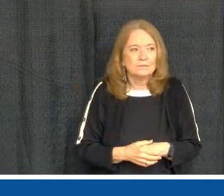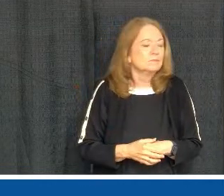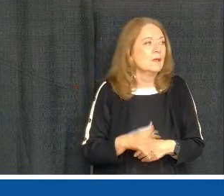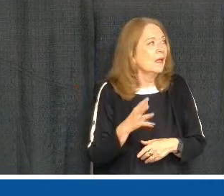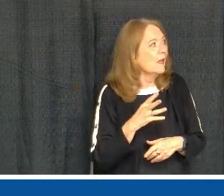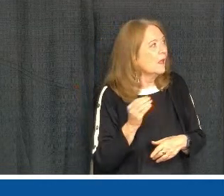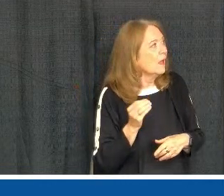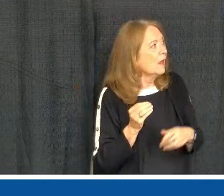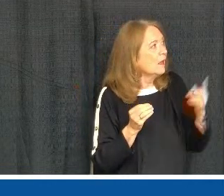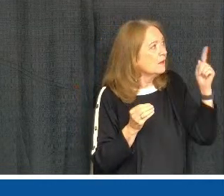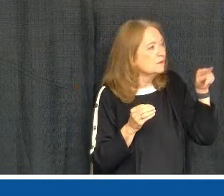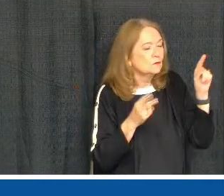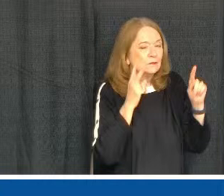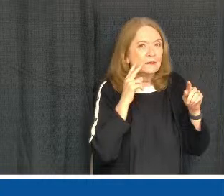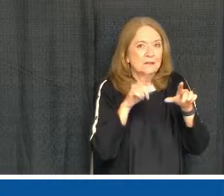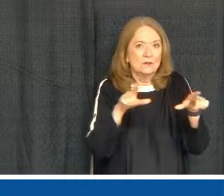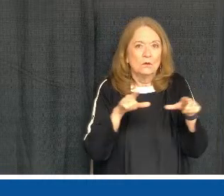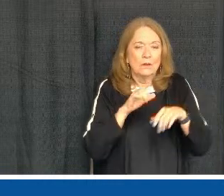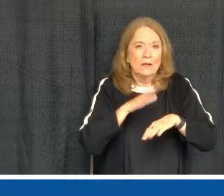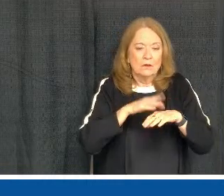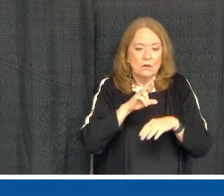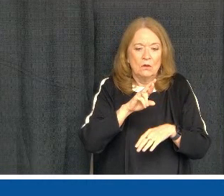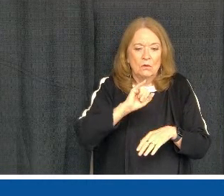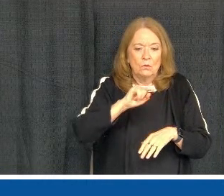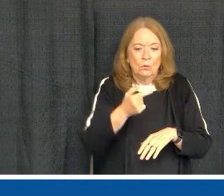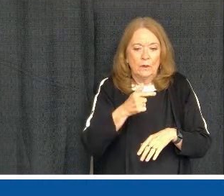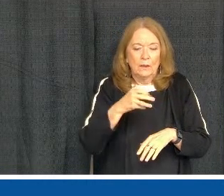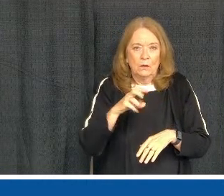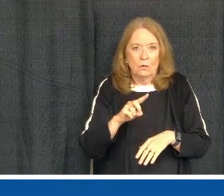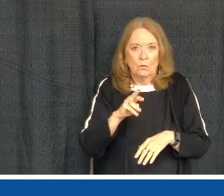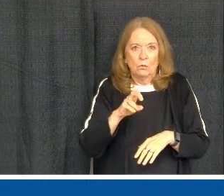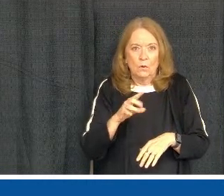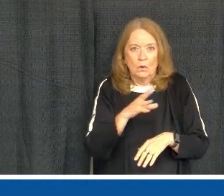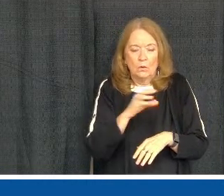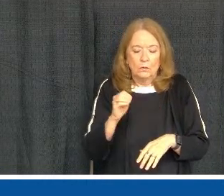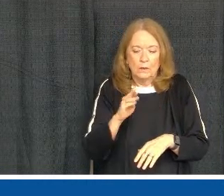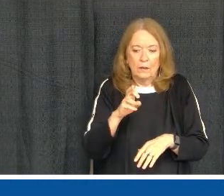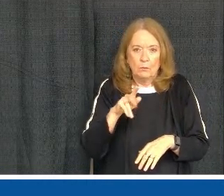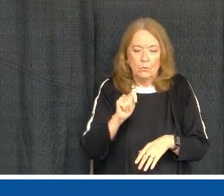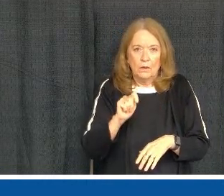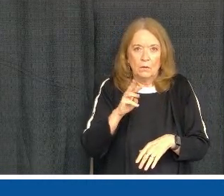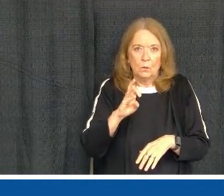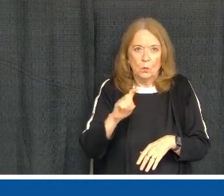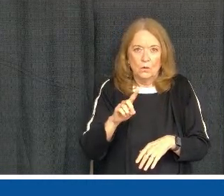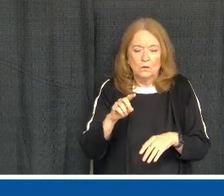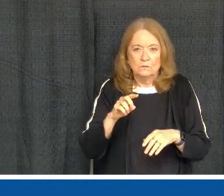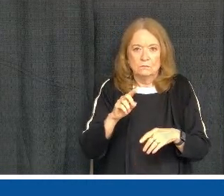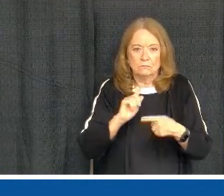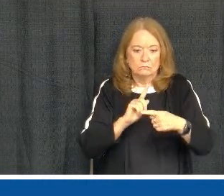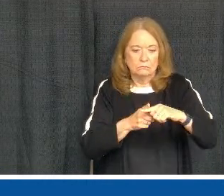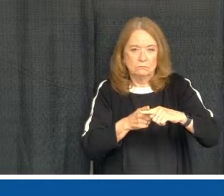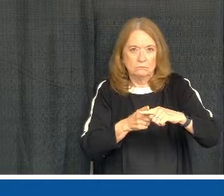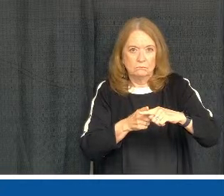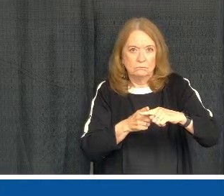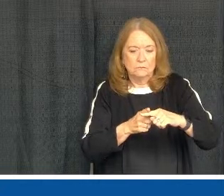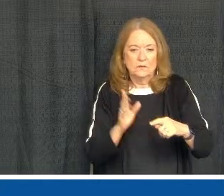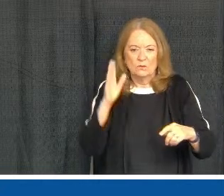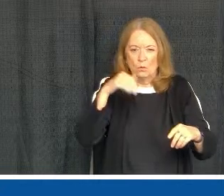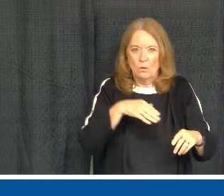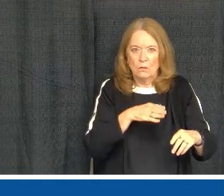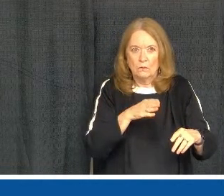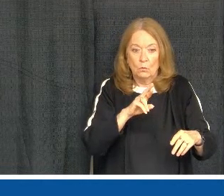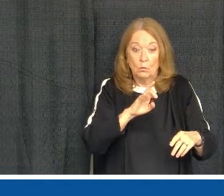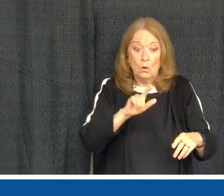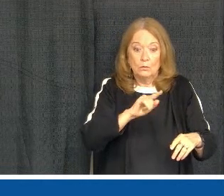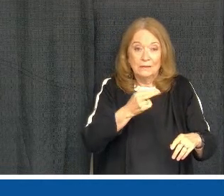And it's located off of Ringgold Road and Brentwood Circle intersection. The property is a rolling hills currently being